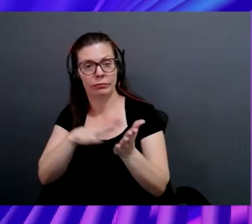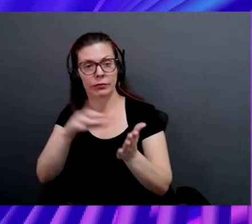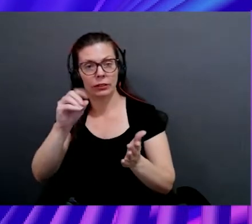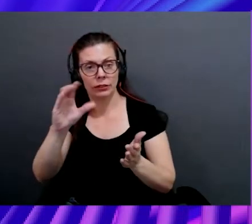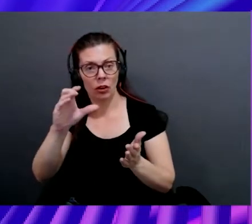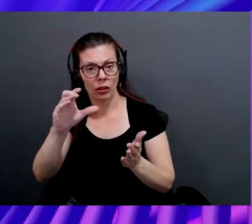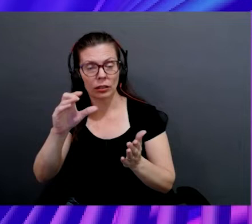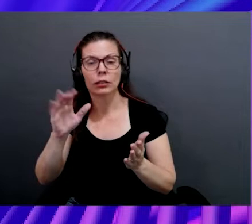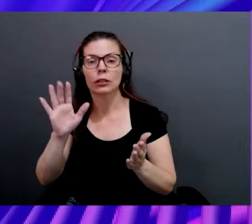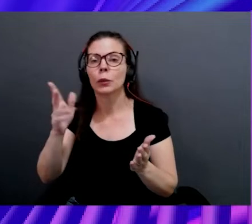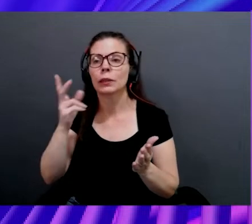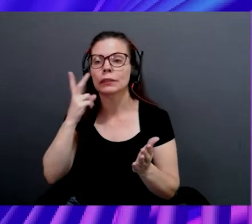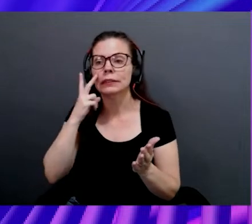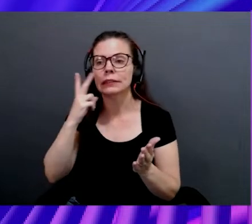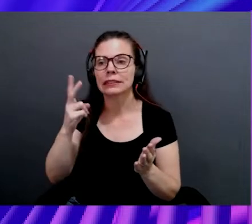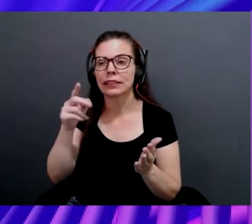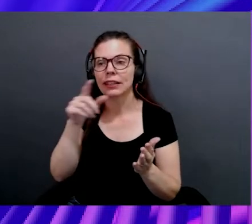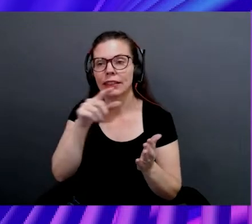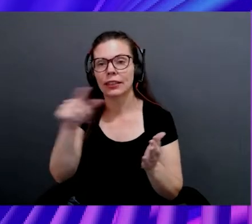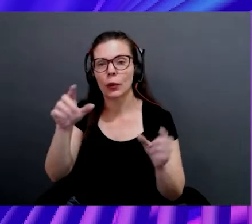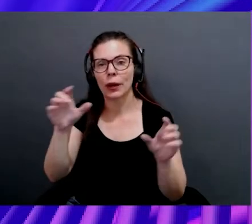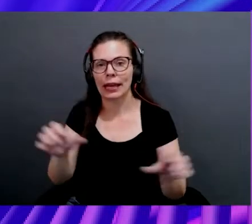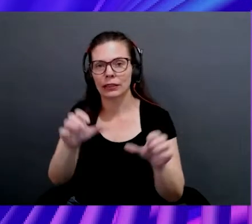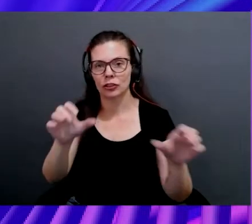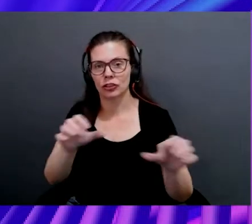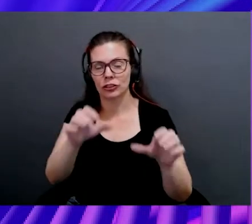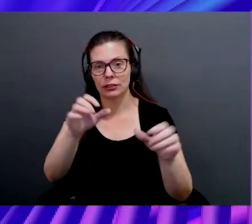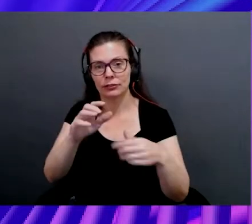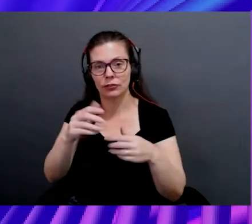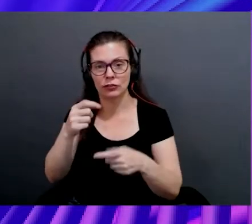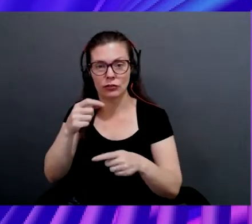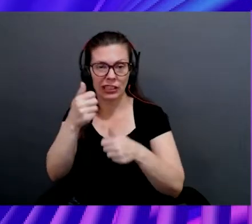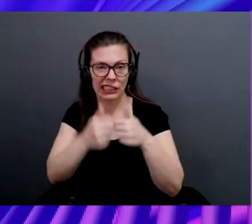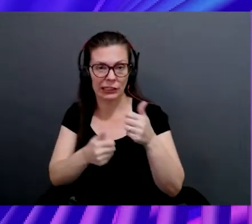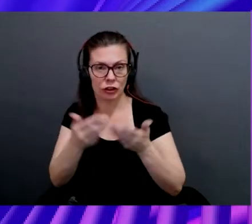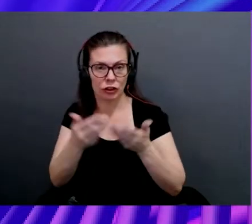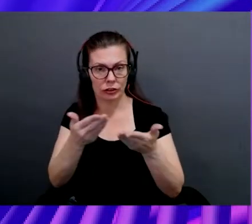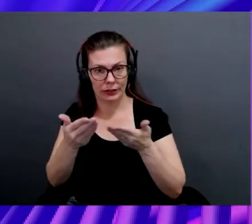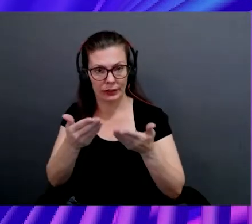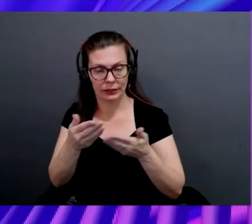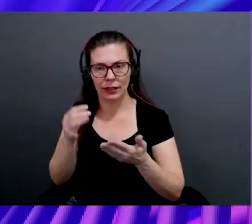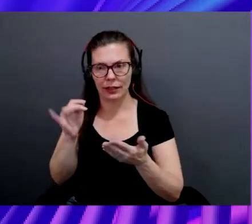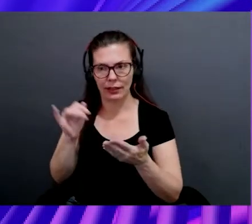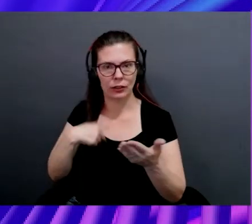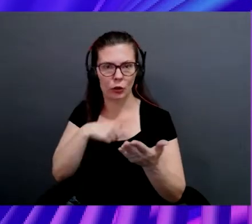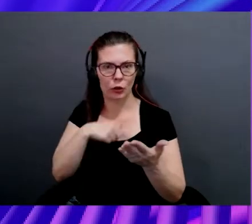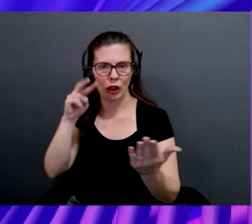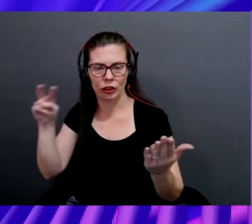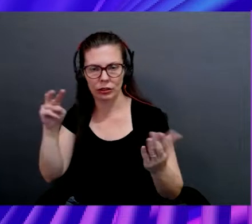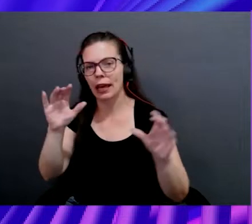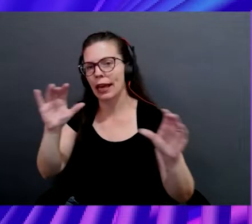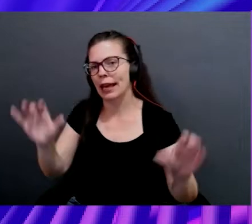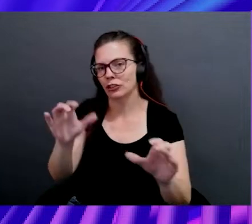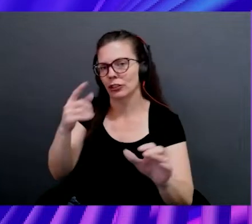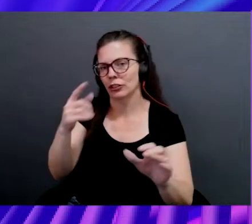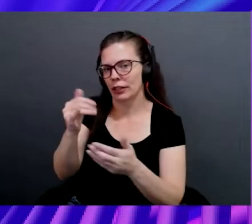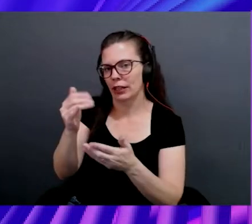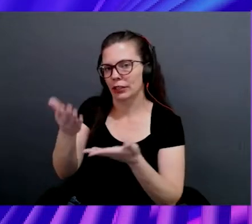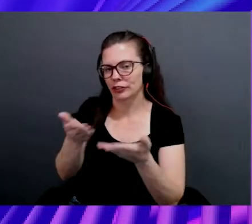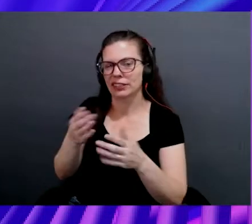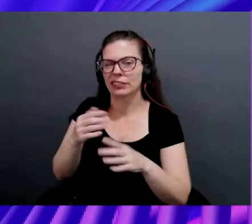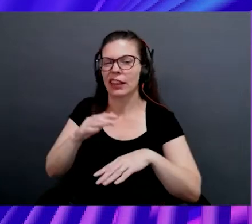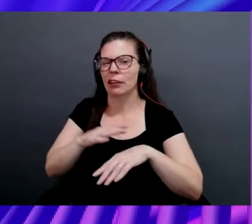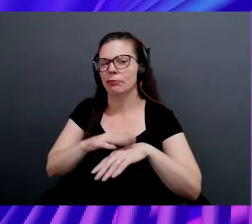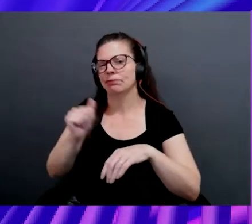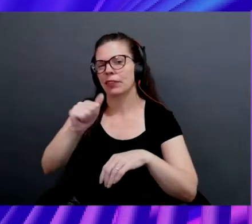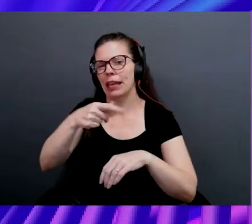see is all these actions for each of our services. That's basically what we're looking at is the actions for the service, which is the API call. In this